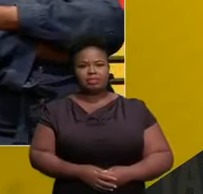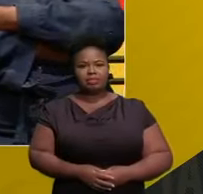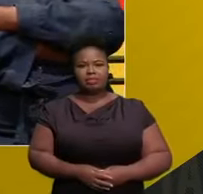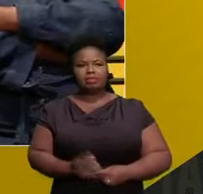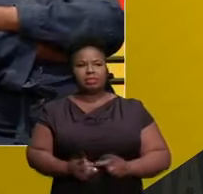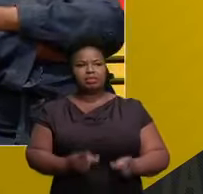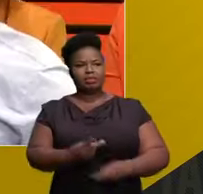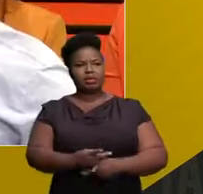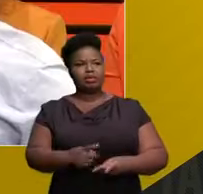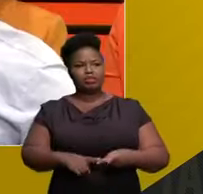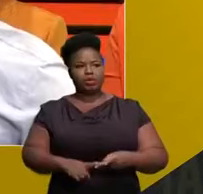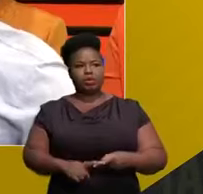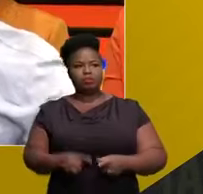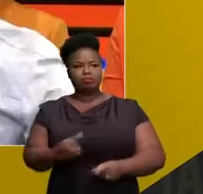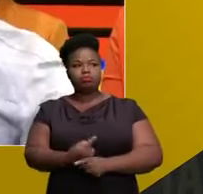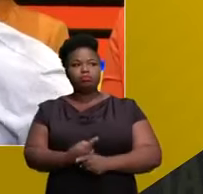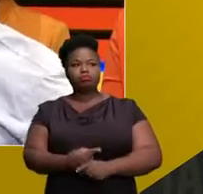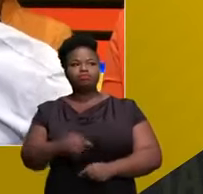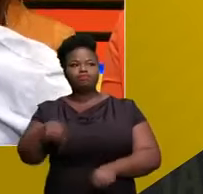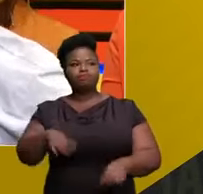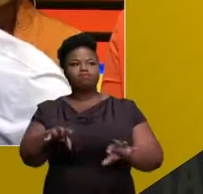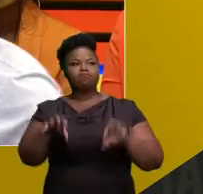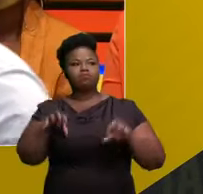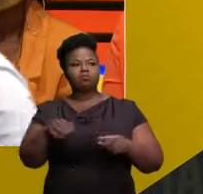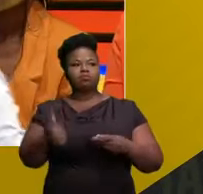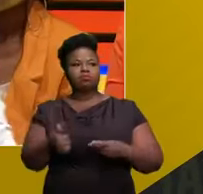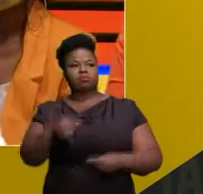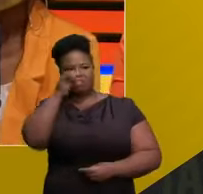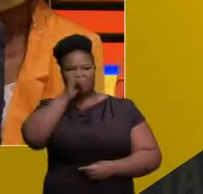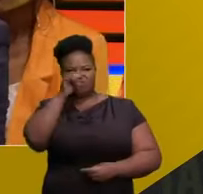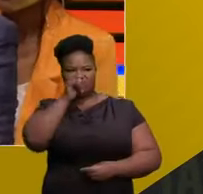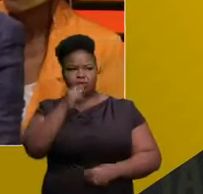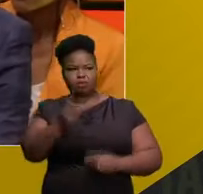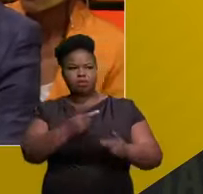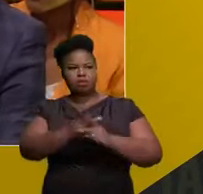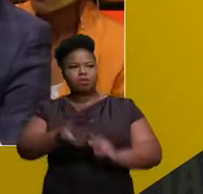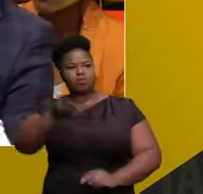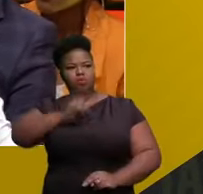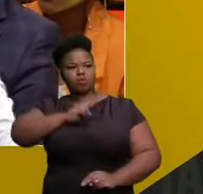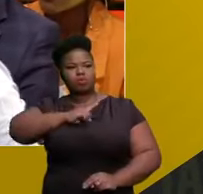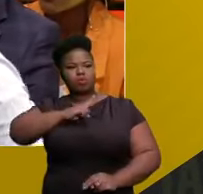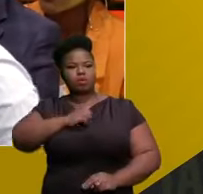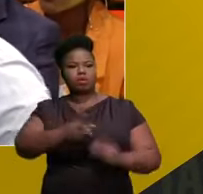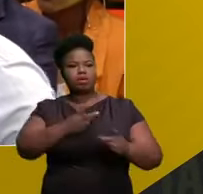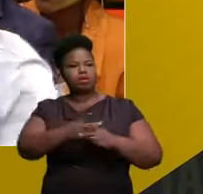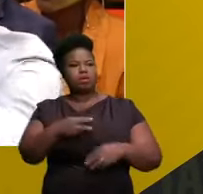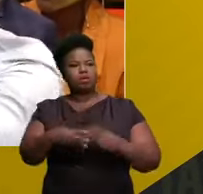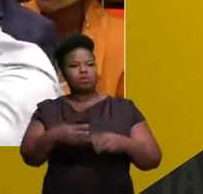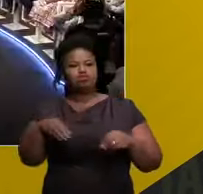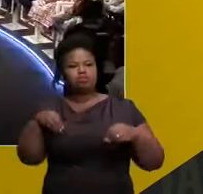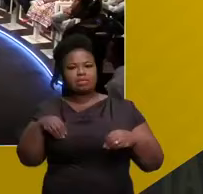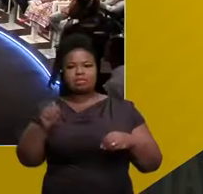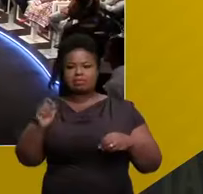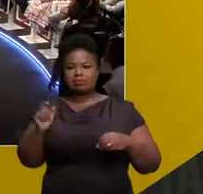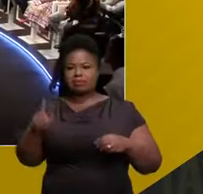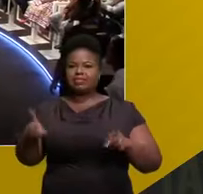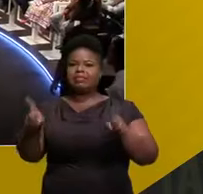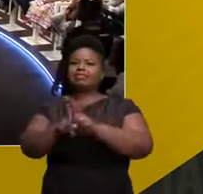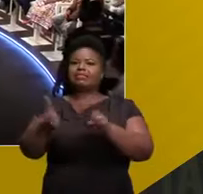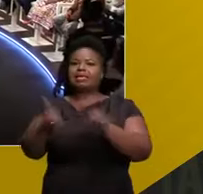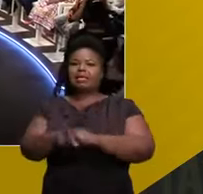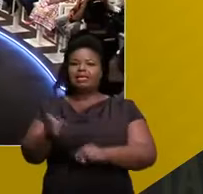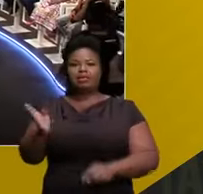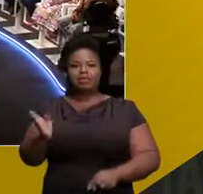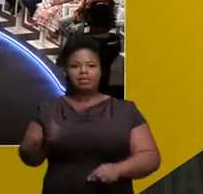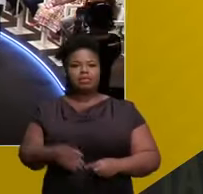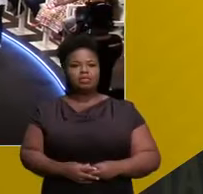lana iphuma ku Carol. Yona igithi, my fear is due to the high level of crime. It causes us to increase the unemployment rate. Just, oh, that's the same one.